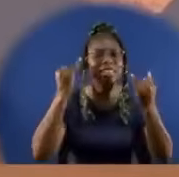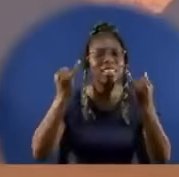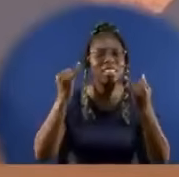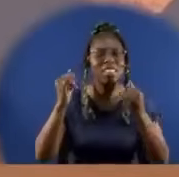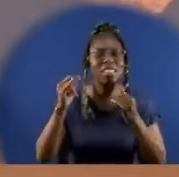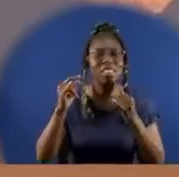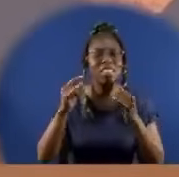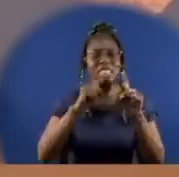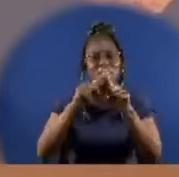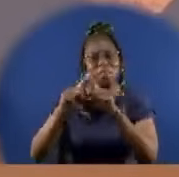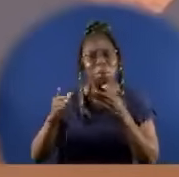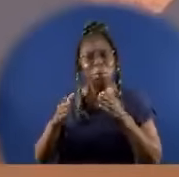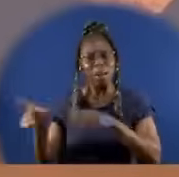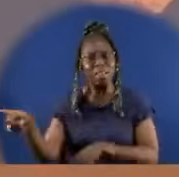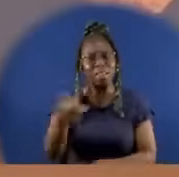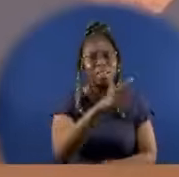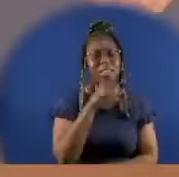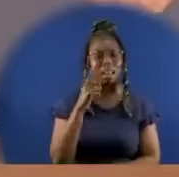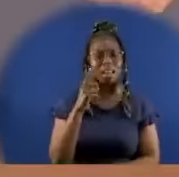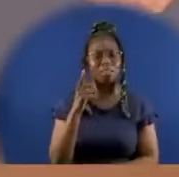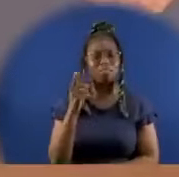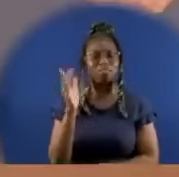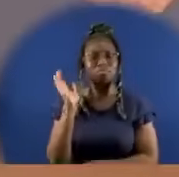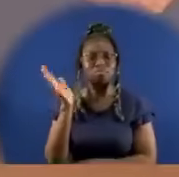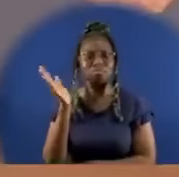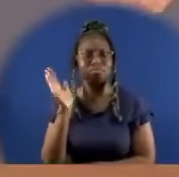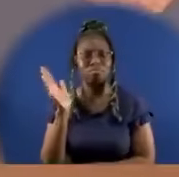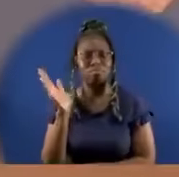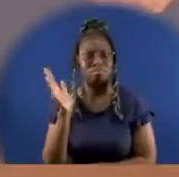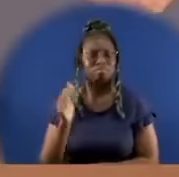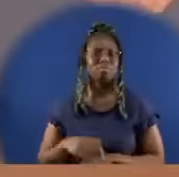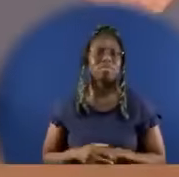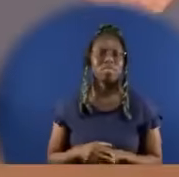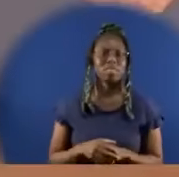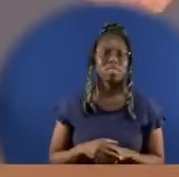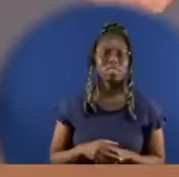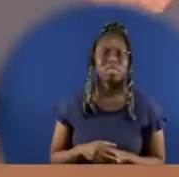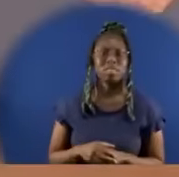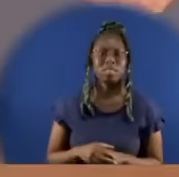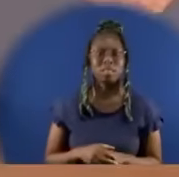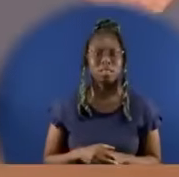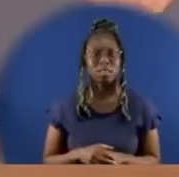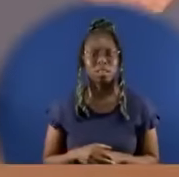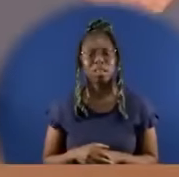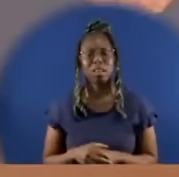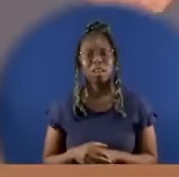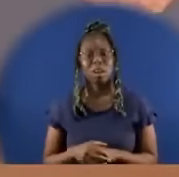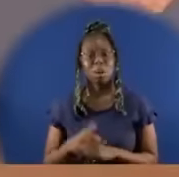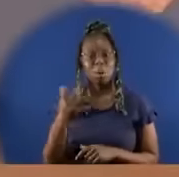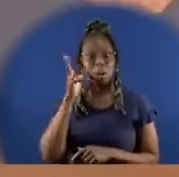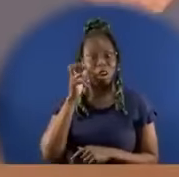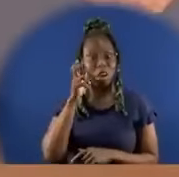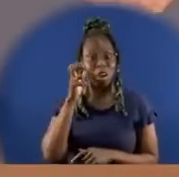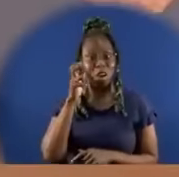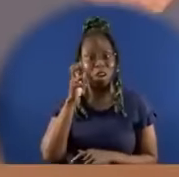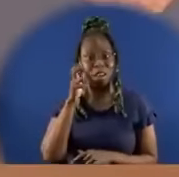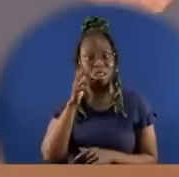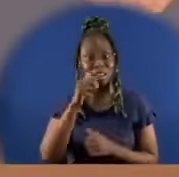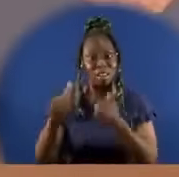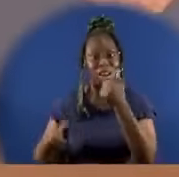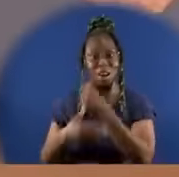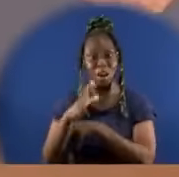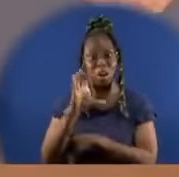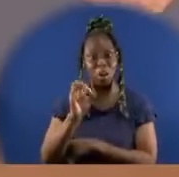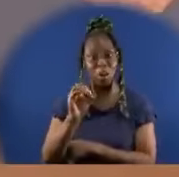president of Hampton Ministers Conference, at least was this year, and she just did a wonderful job Monday. And then we heard our co-pastor, Dr. Howard John Wesley. He